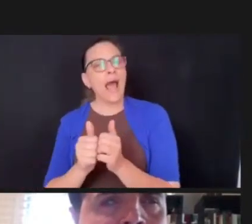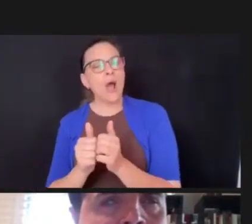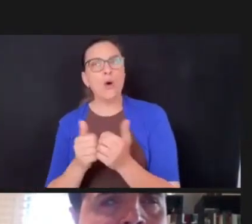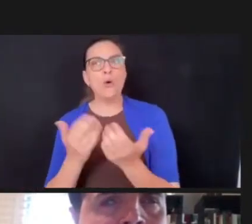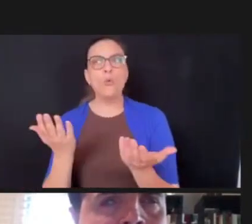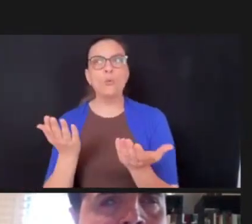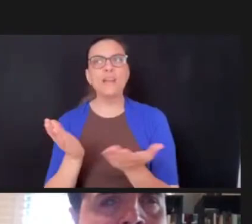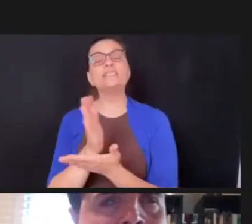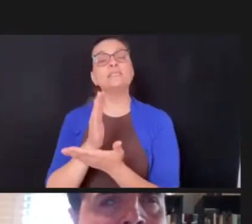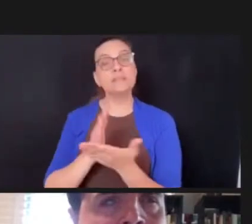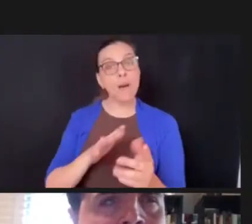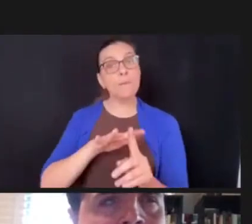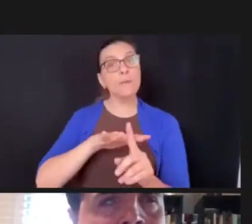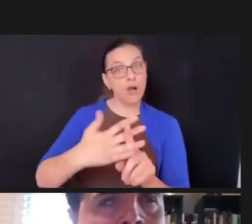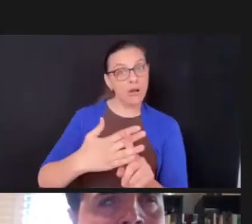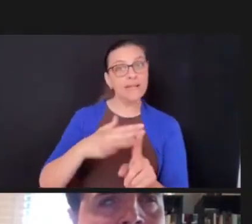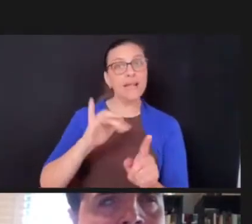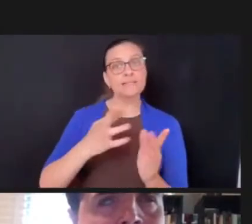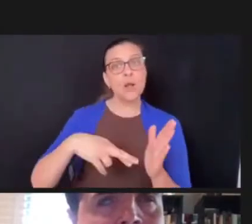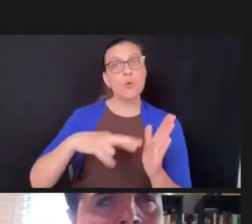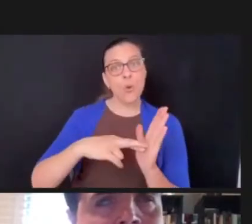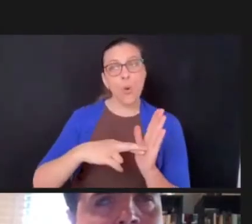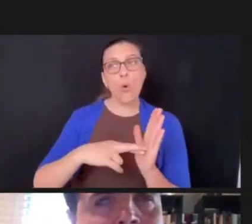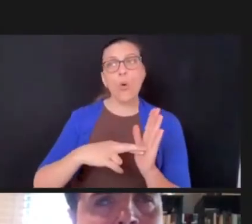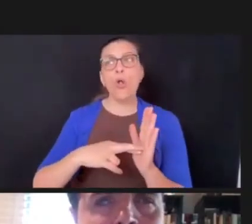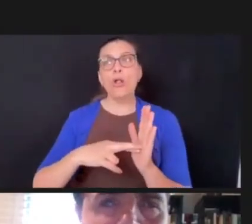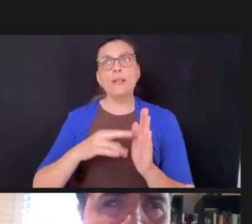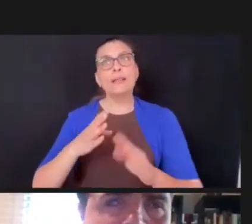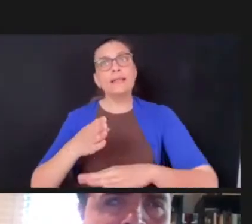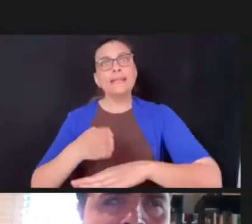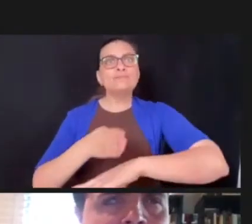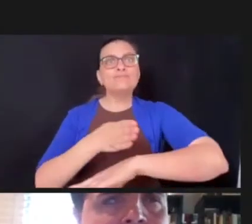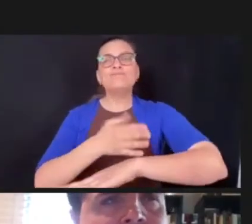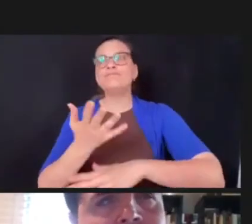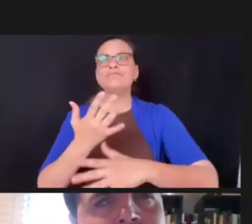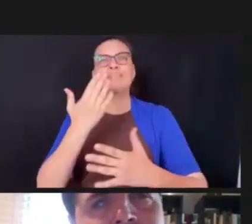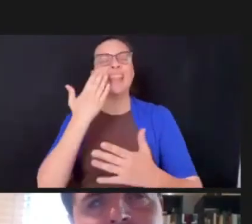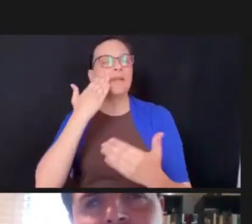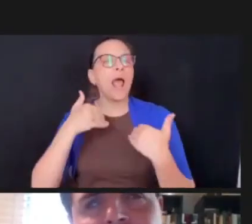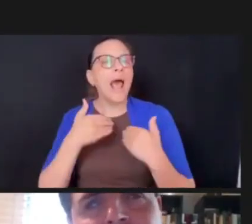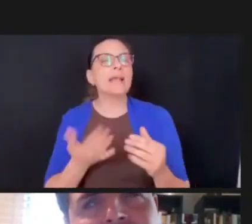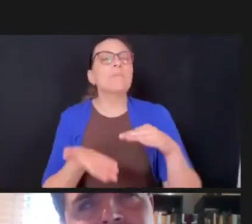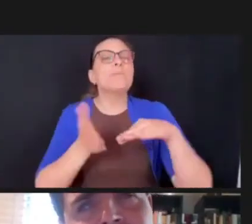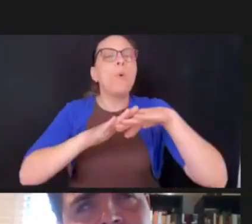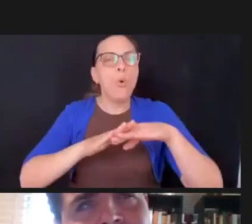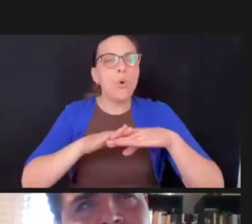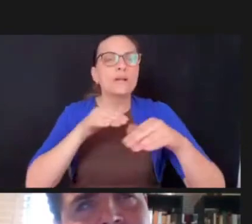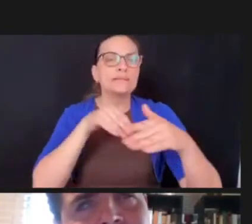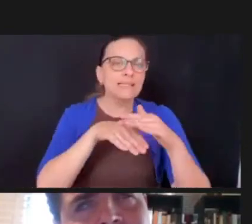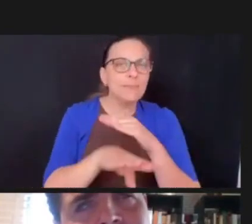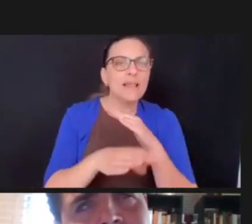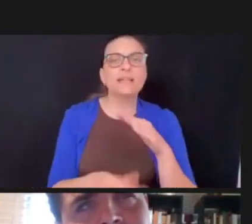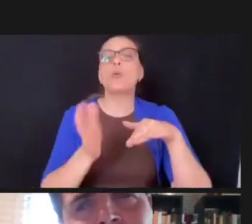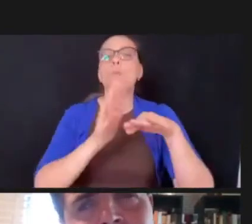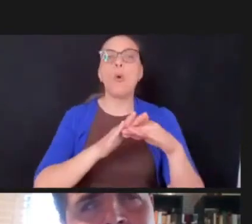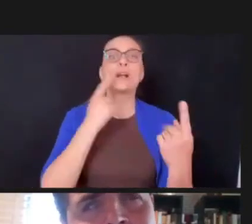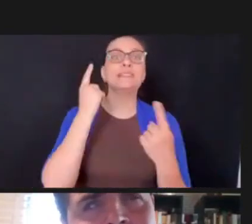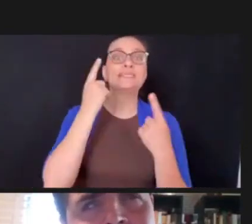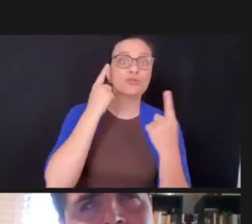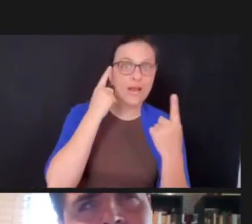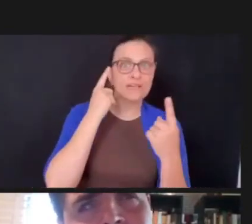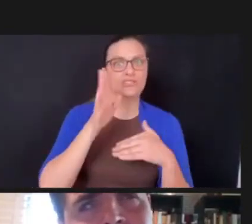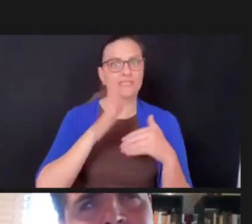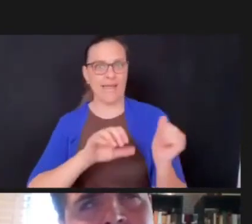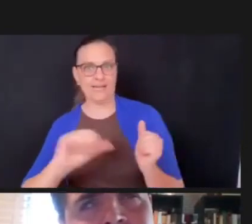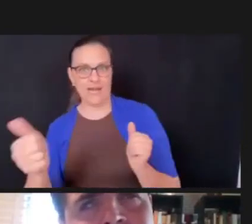some contexts that role has more accessibility or more considerations than in others. I